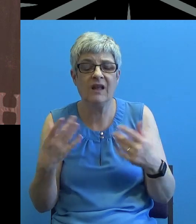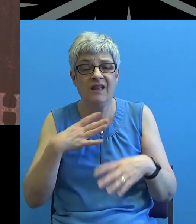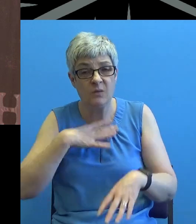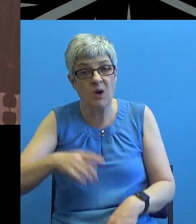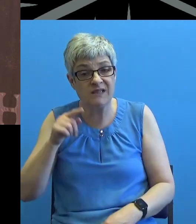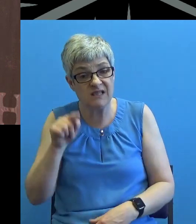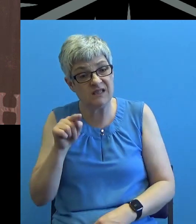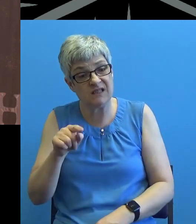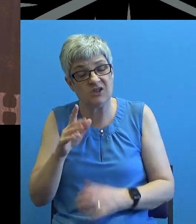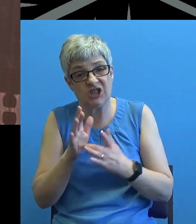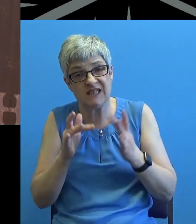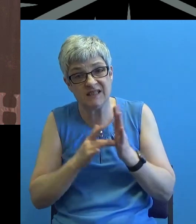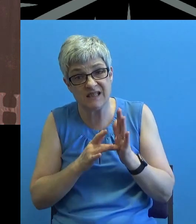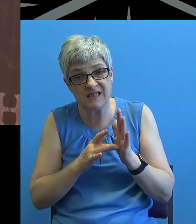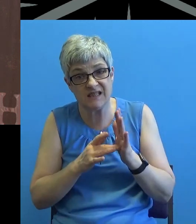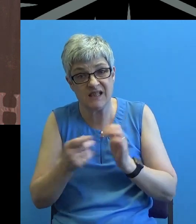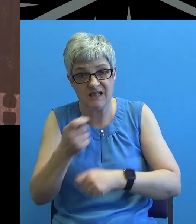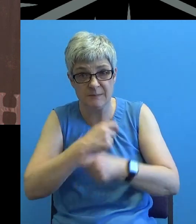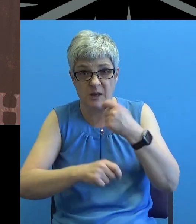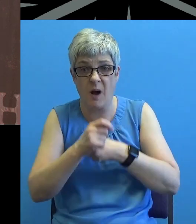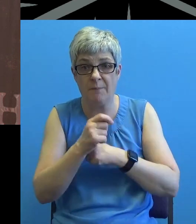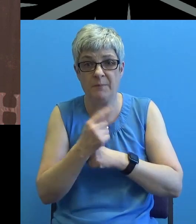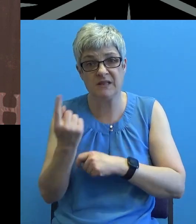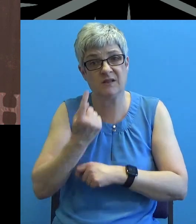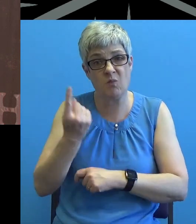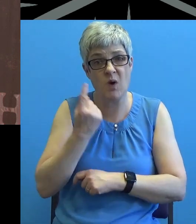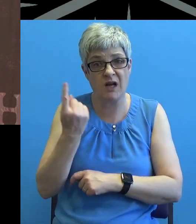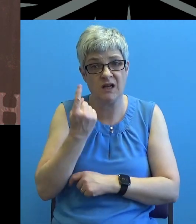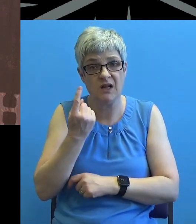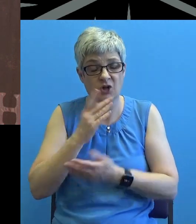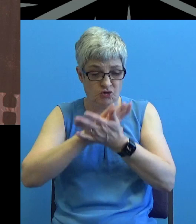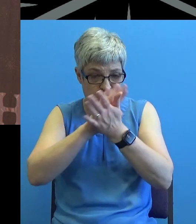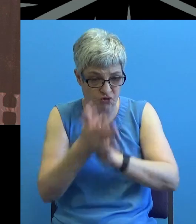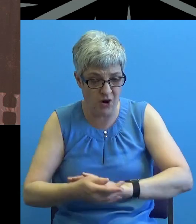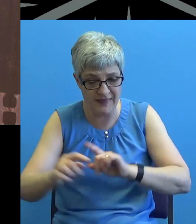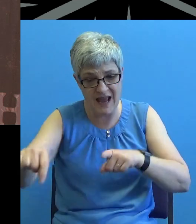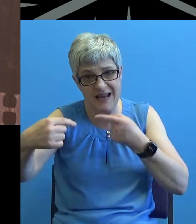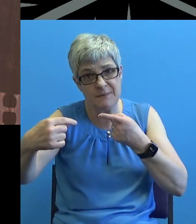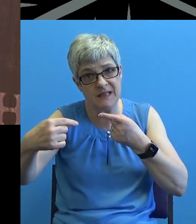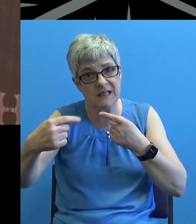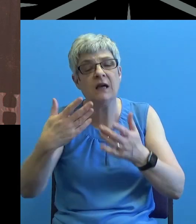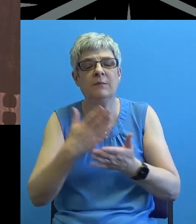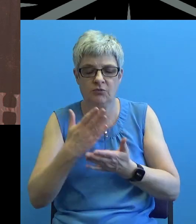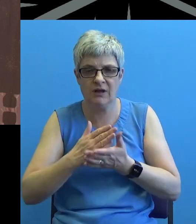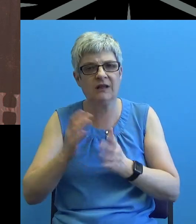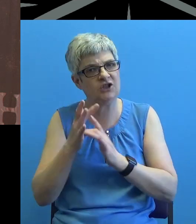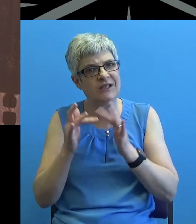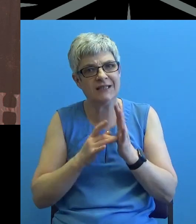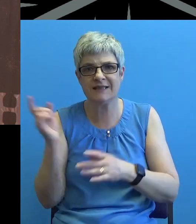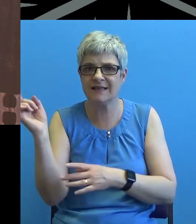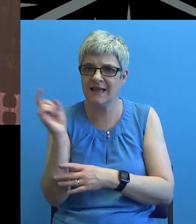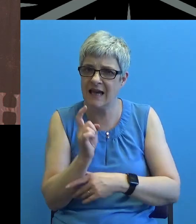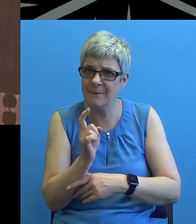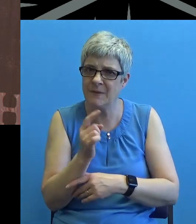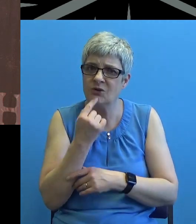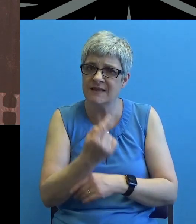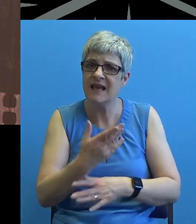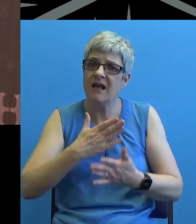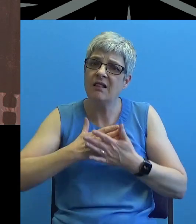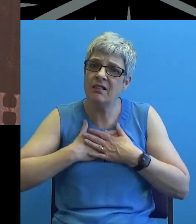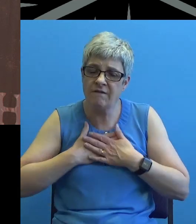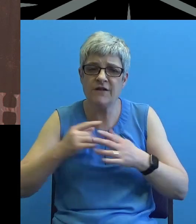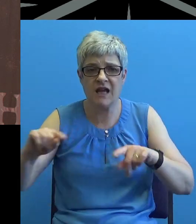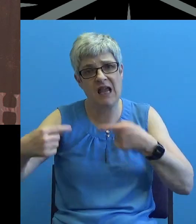They wanted him to be the one that would come and destroy their enemies, but he was the one who came to tell them to love their enemies.